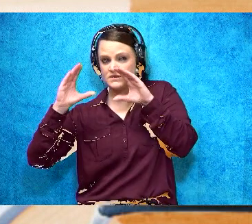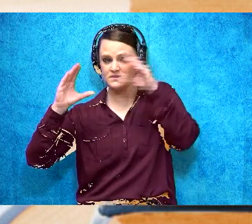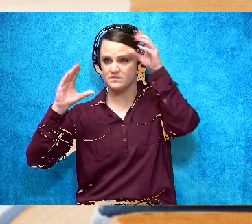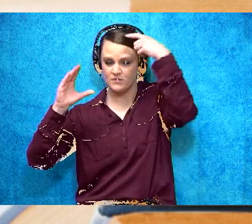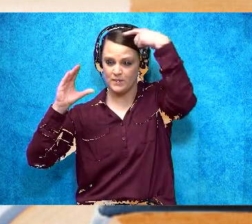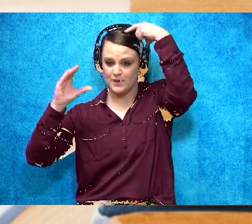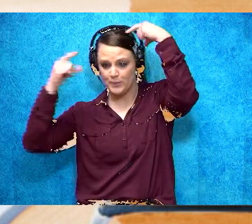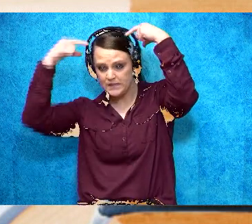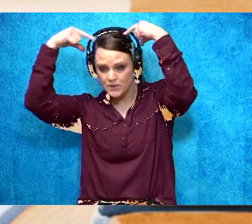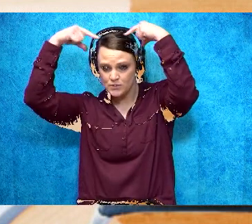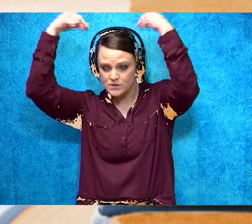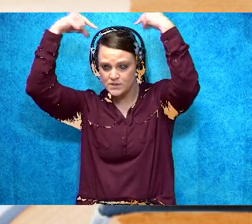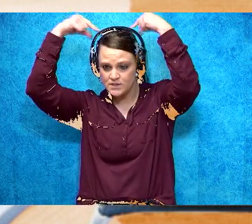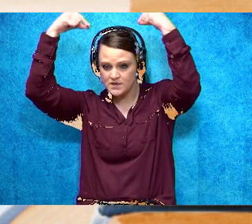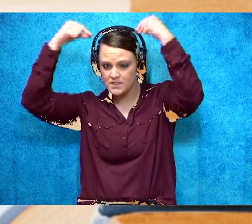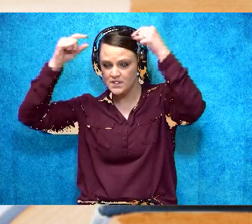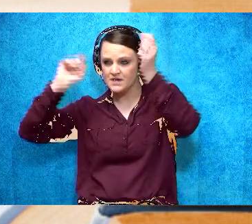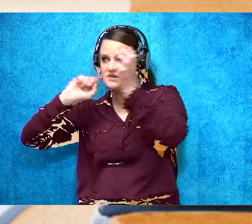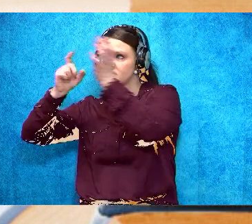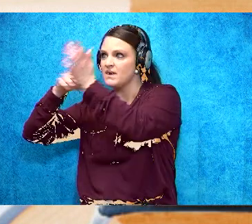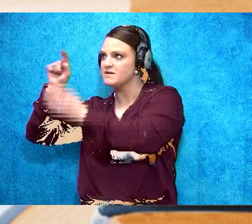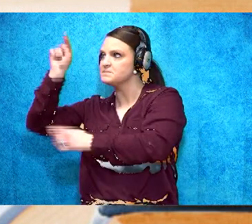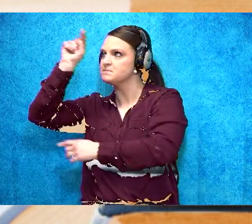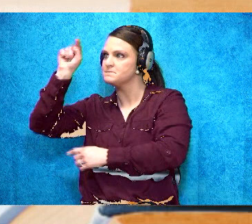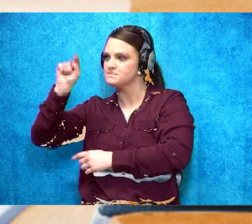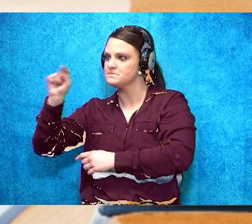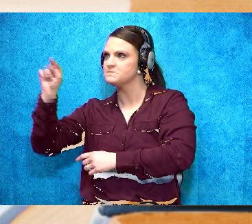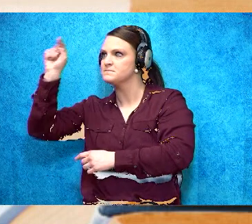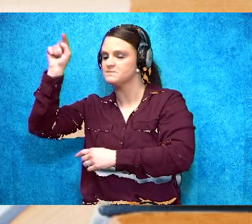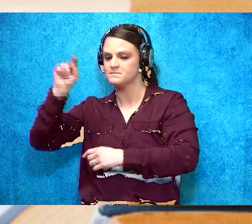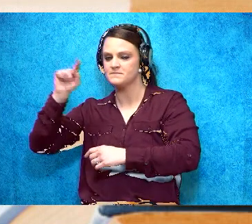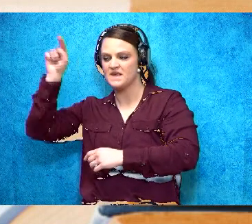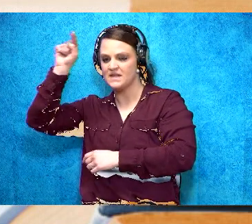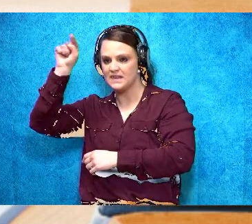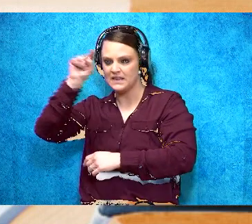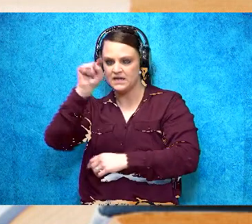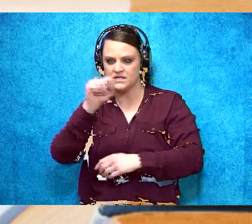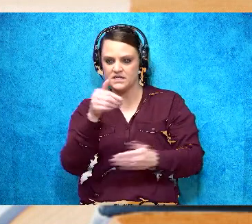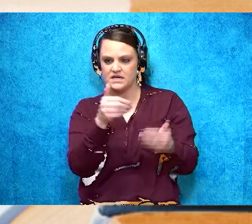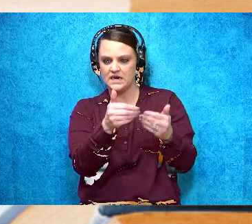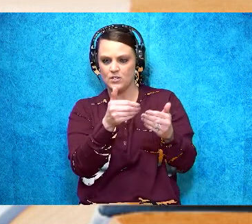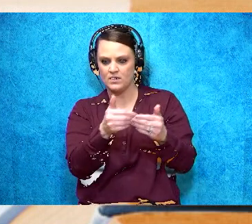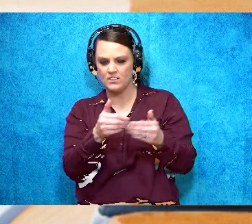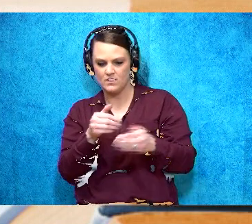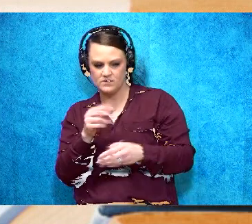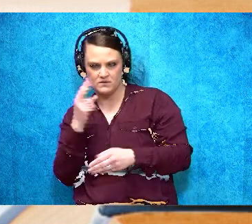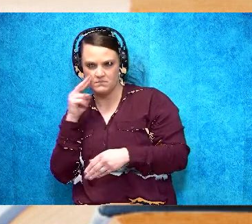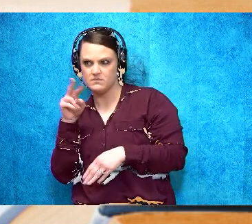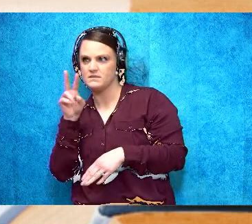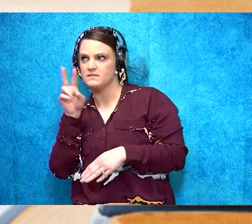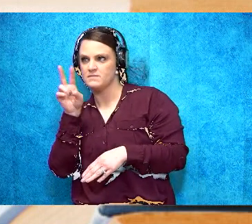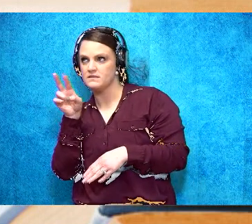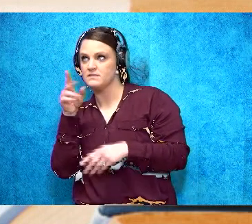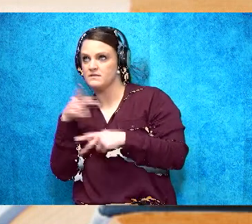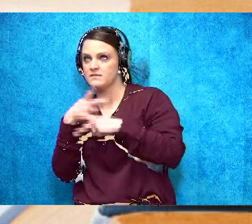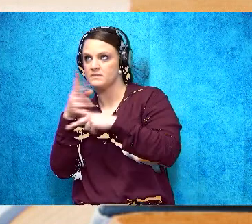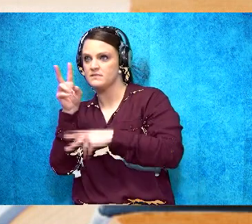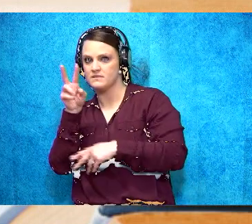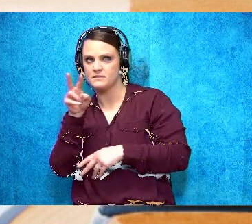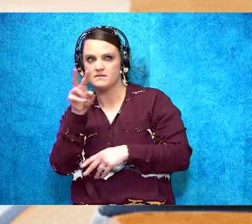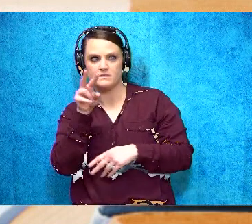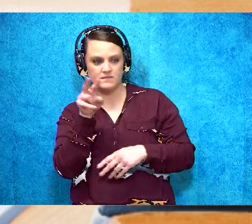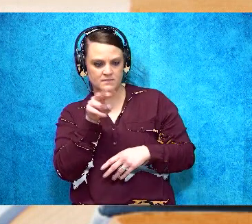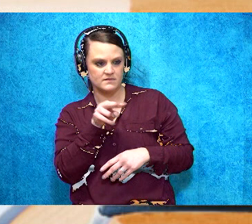ears. She spotted a fly landing nearby. Lucy watched it carefully for a moment and